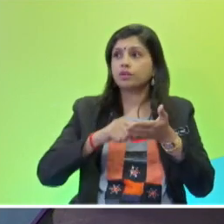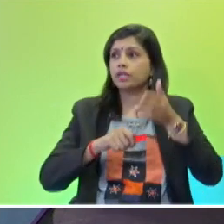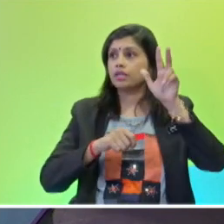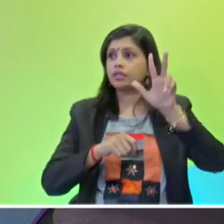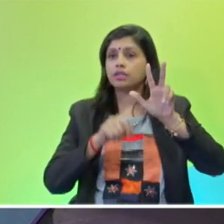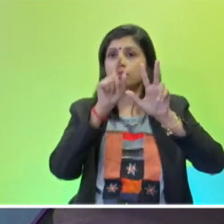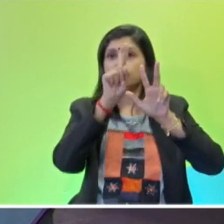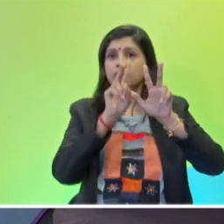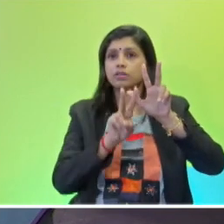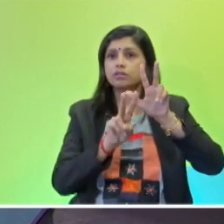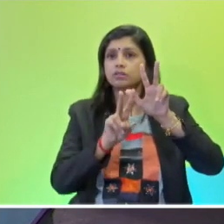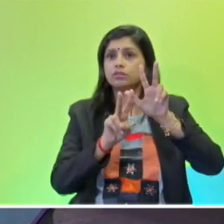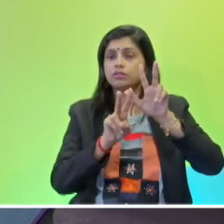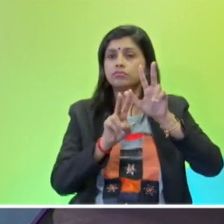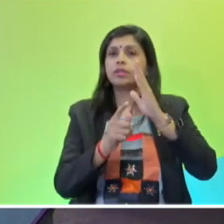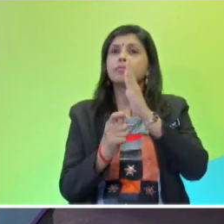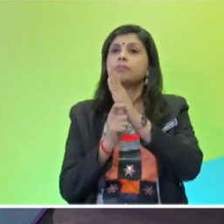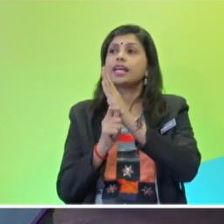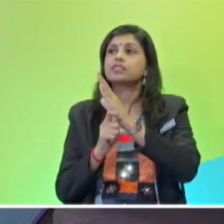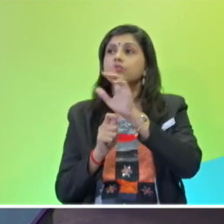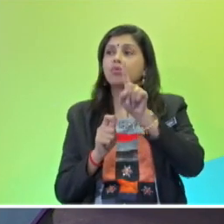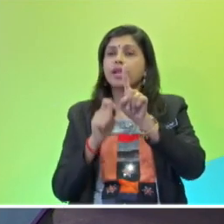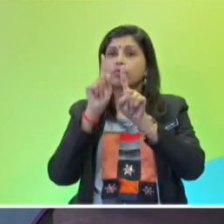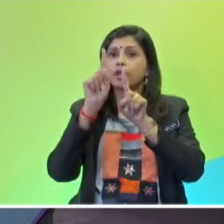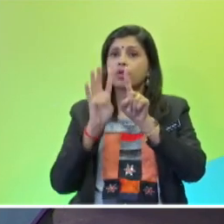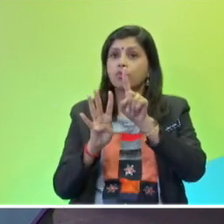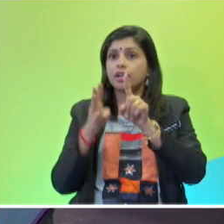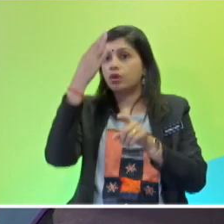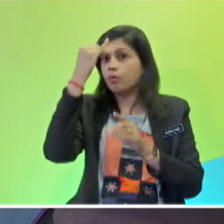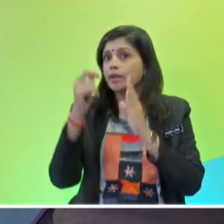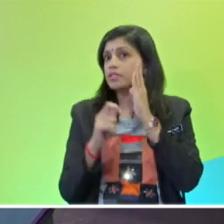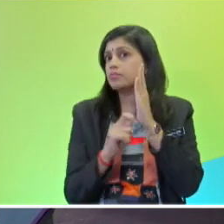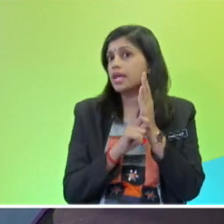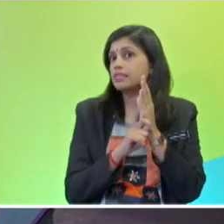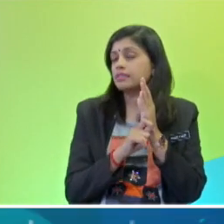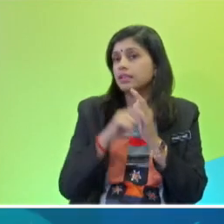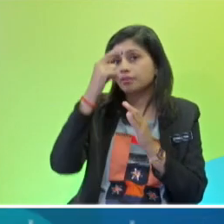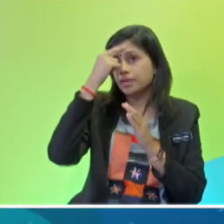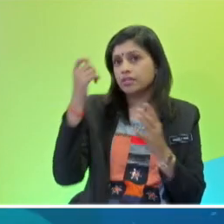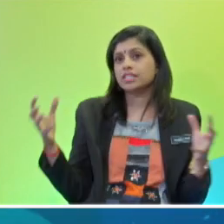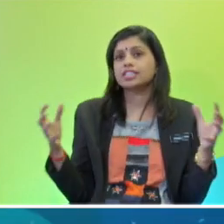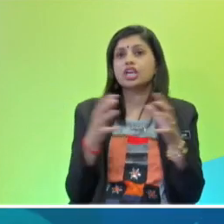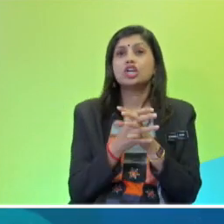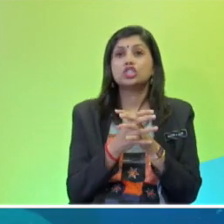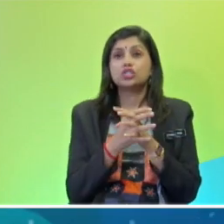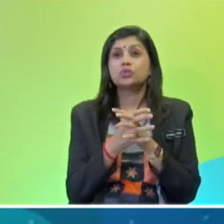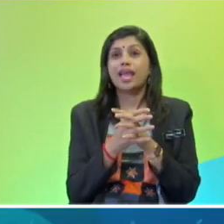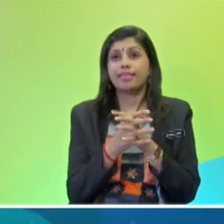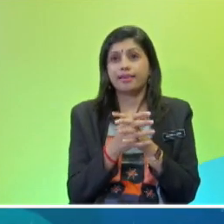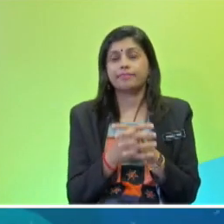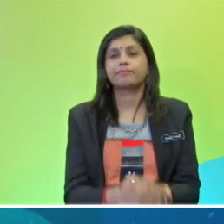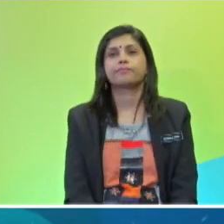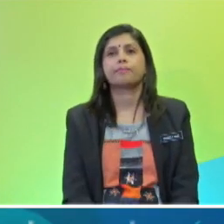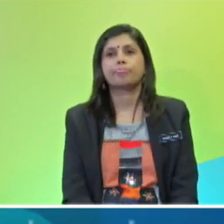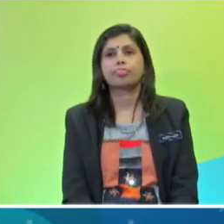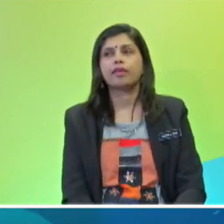somehow put it together, right? Yes, So I have to plus this it together. is more to hot questions, right? Okay. It's involving more than one